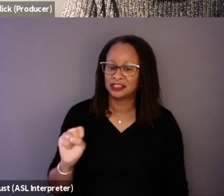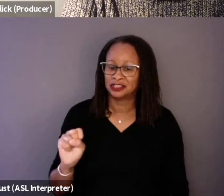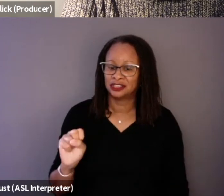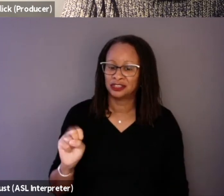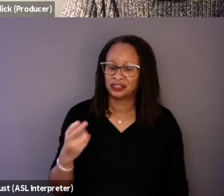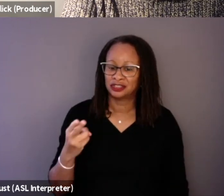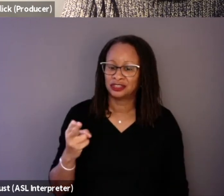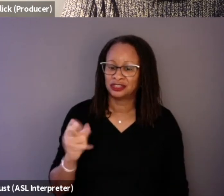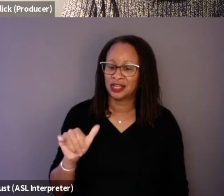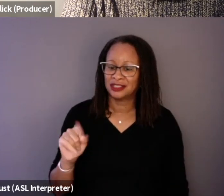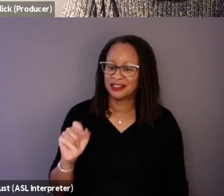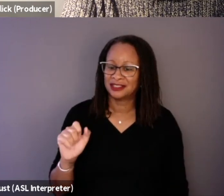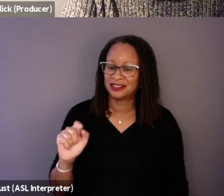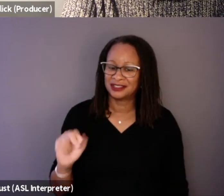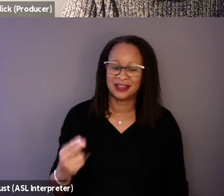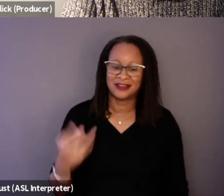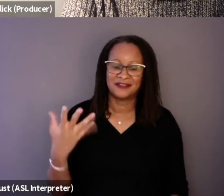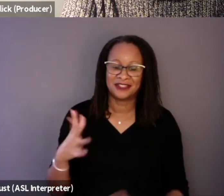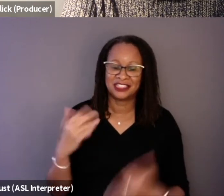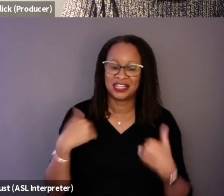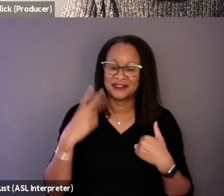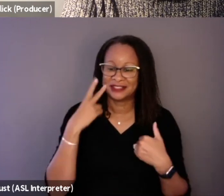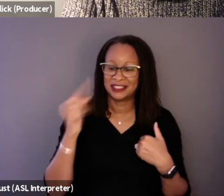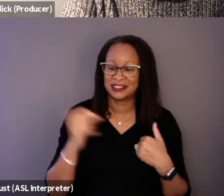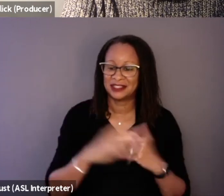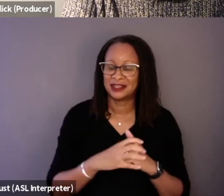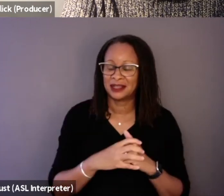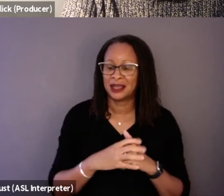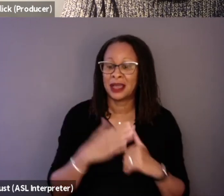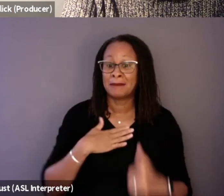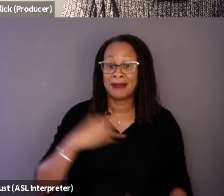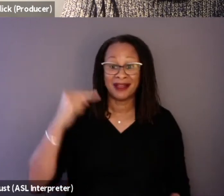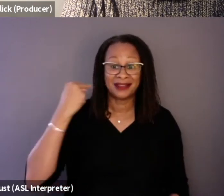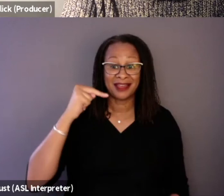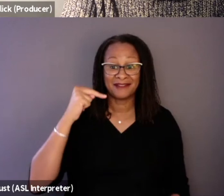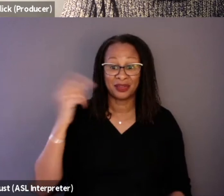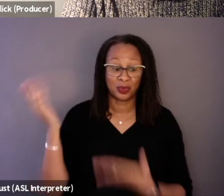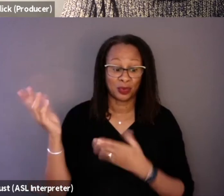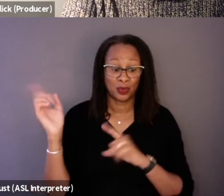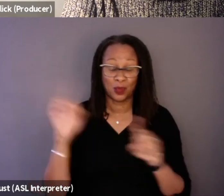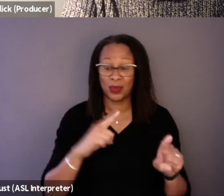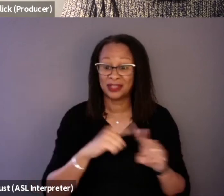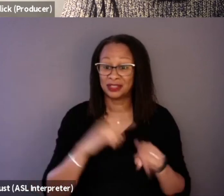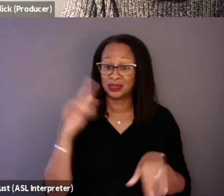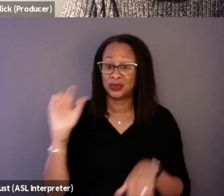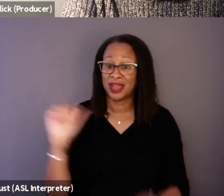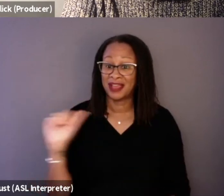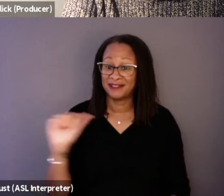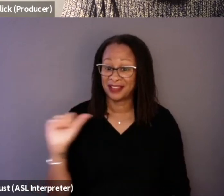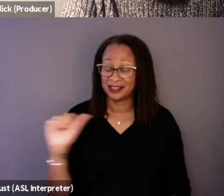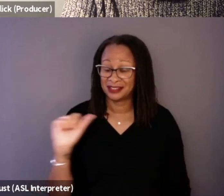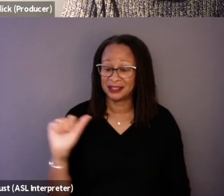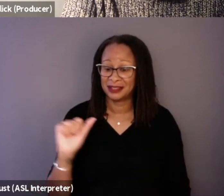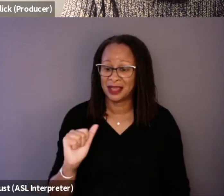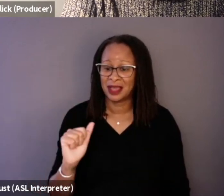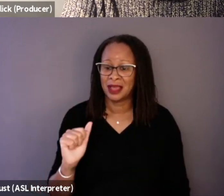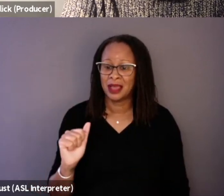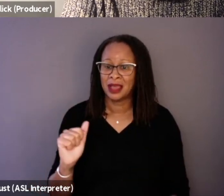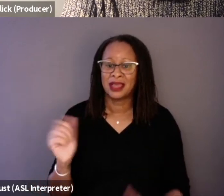I saw through it. My nephew went there and he bring with the telephone,